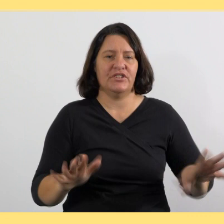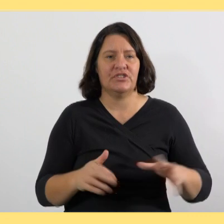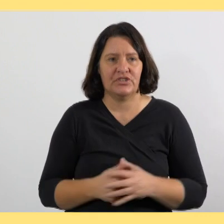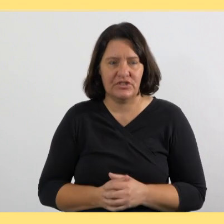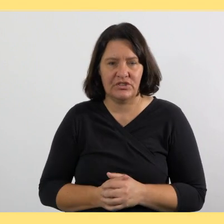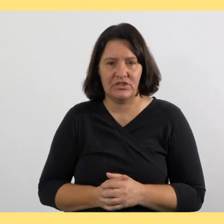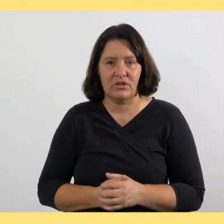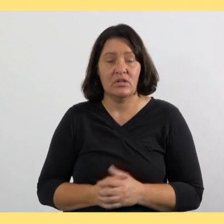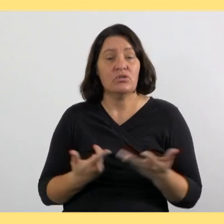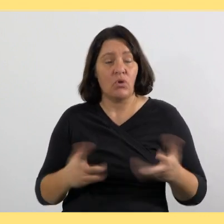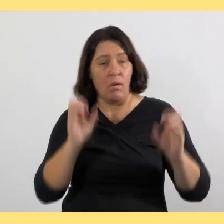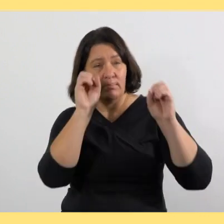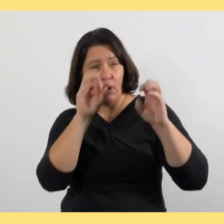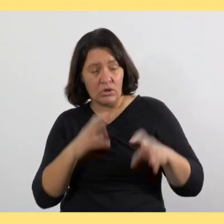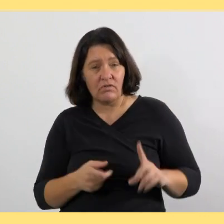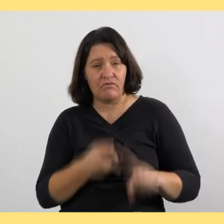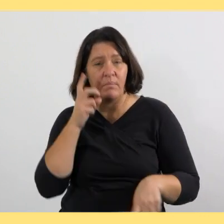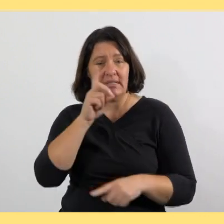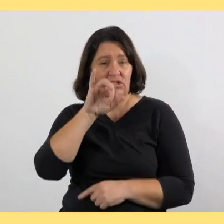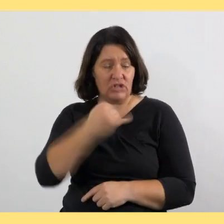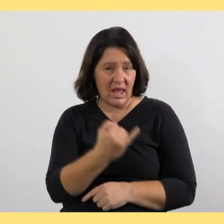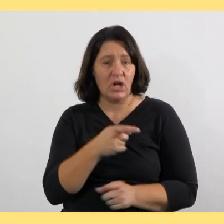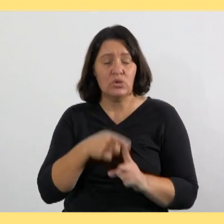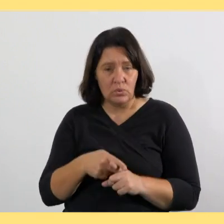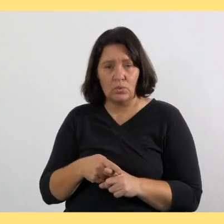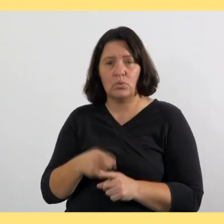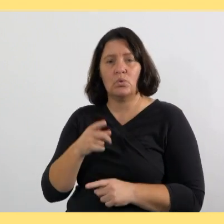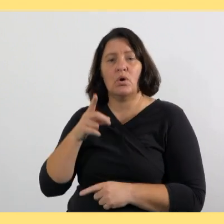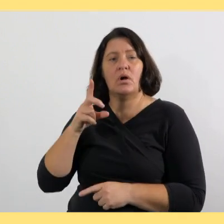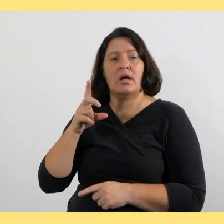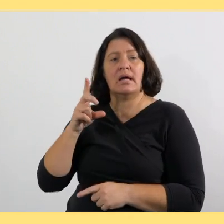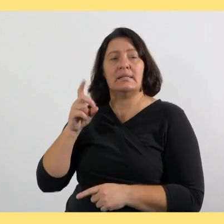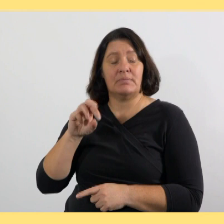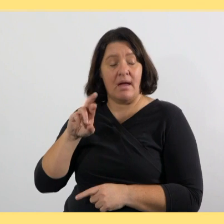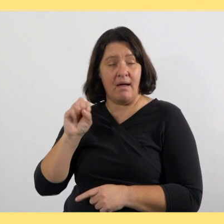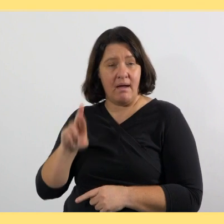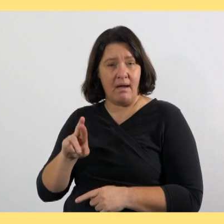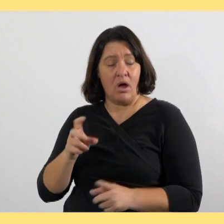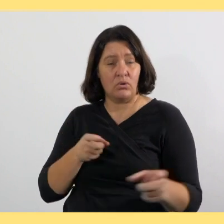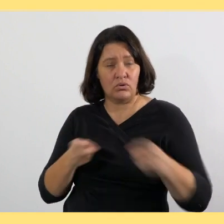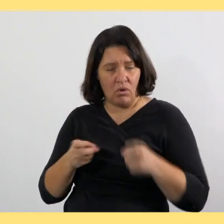given. So if I'm posting from my DJ to my debtors control, it is very